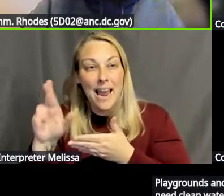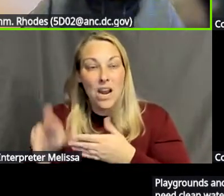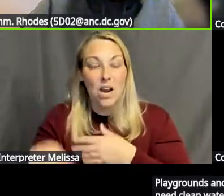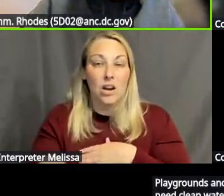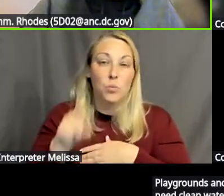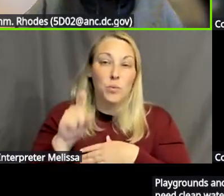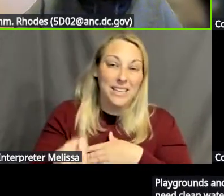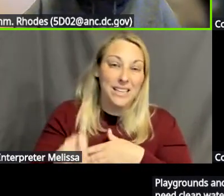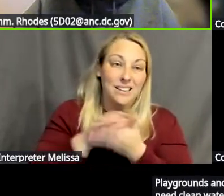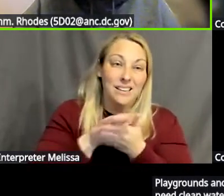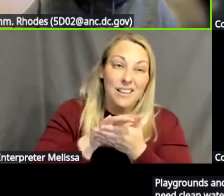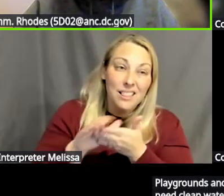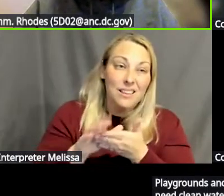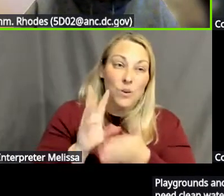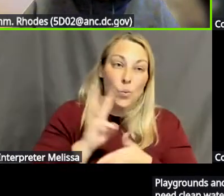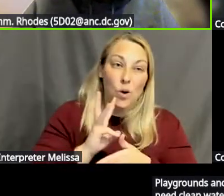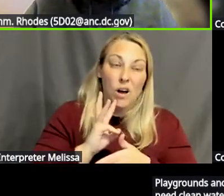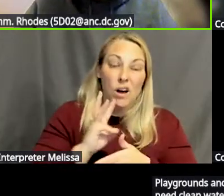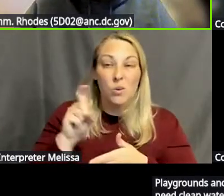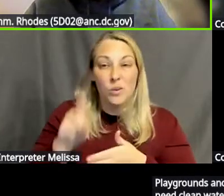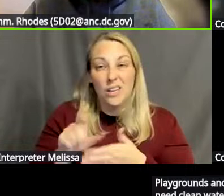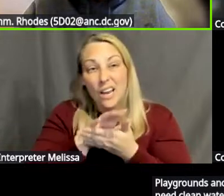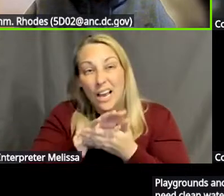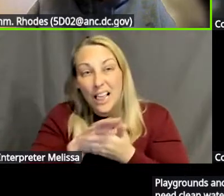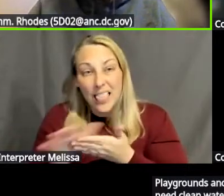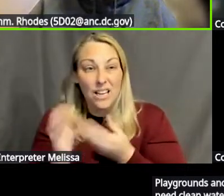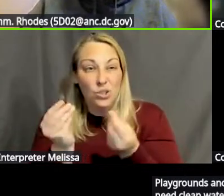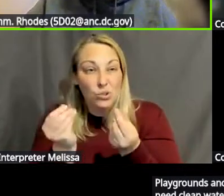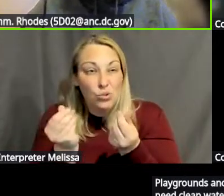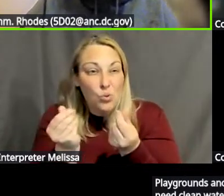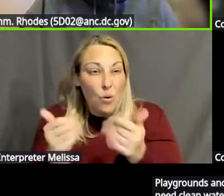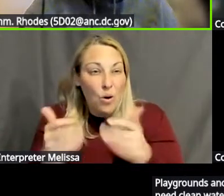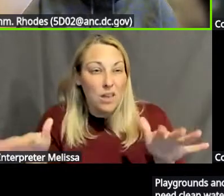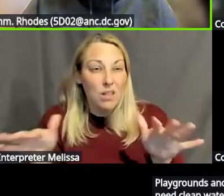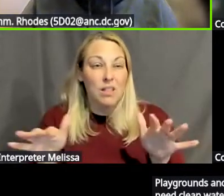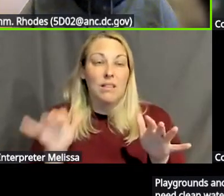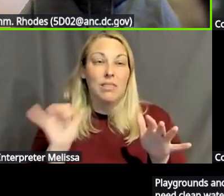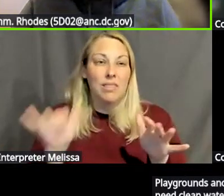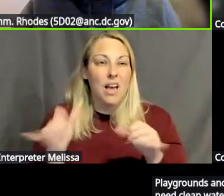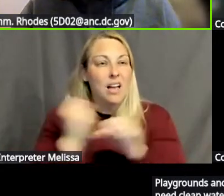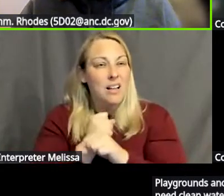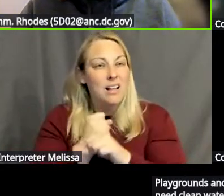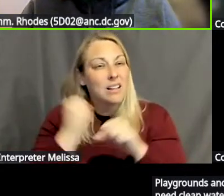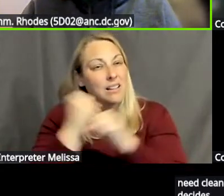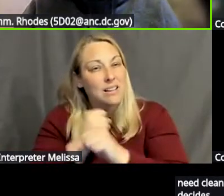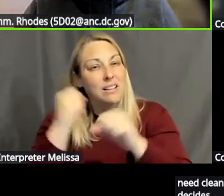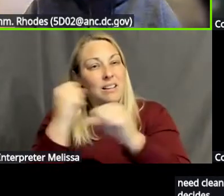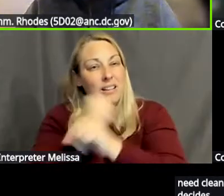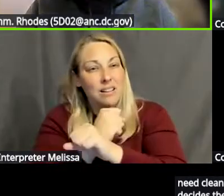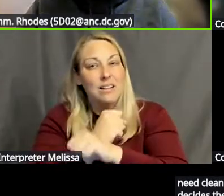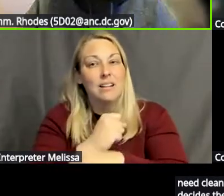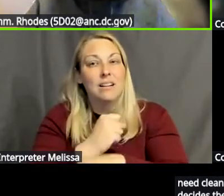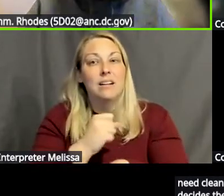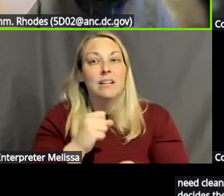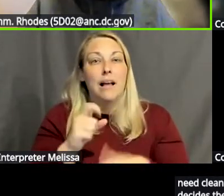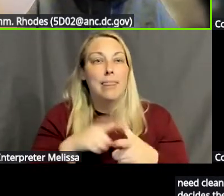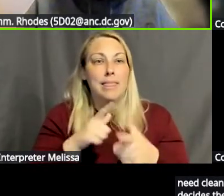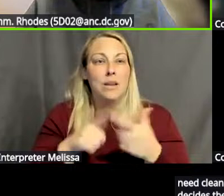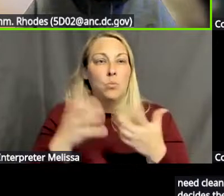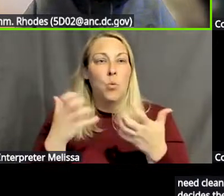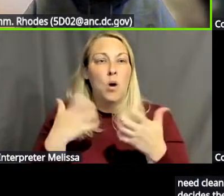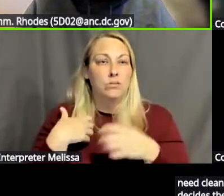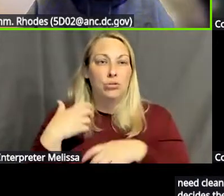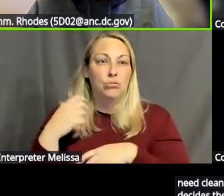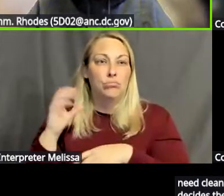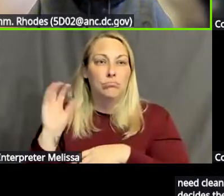clean soil. And it's a fight just to get that. So APCA decides they want to dump two dispensaries and try to